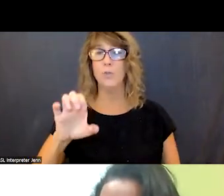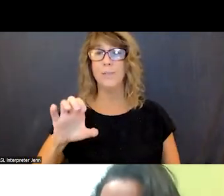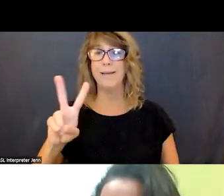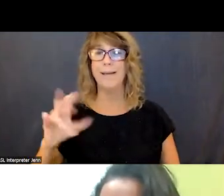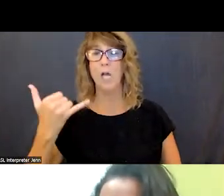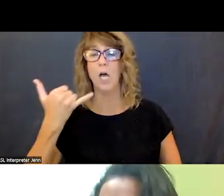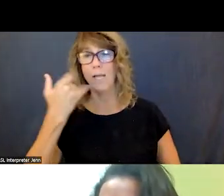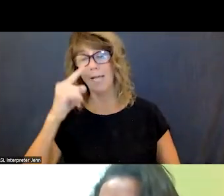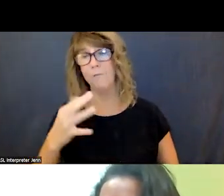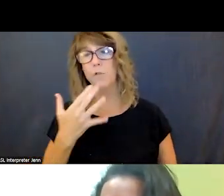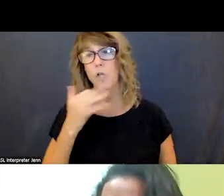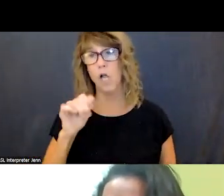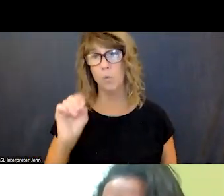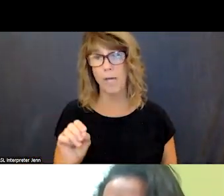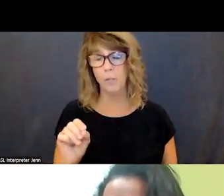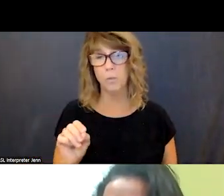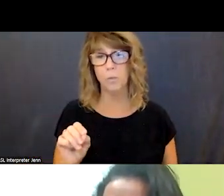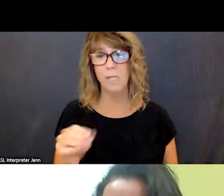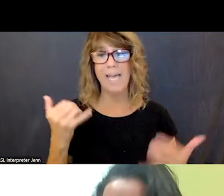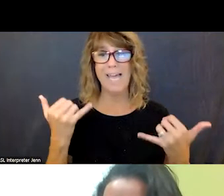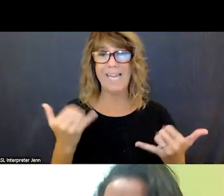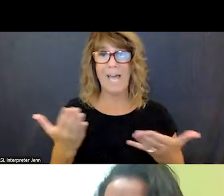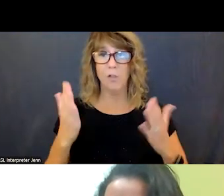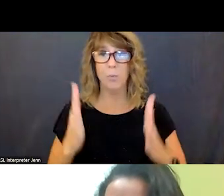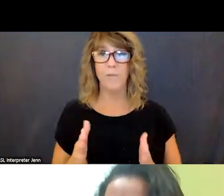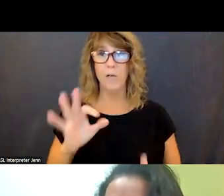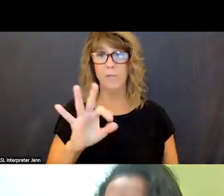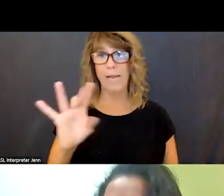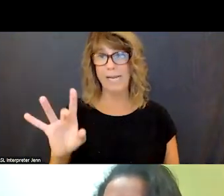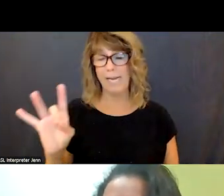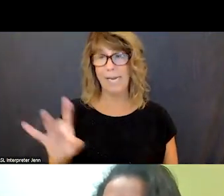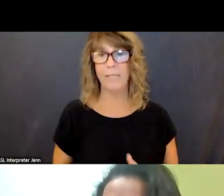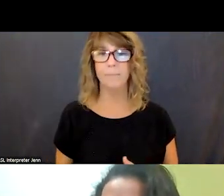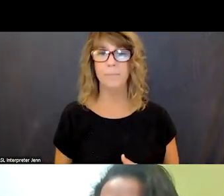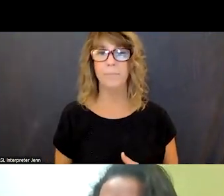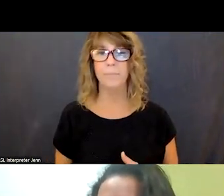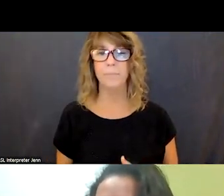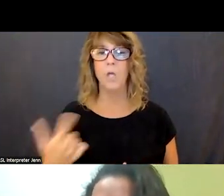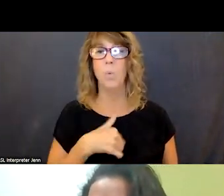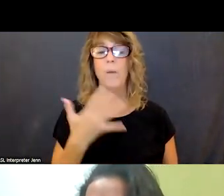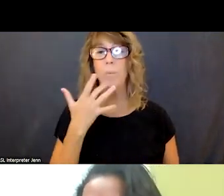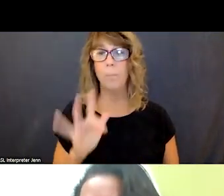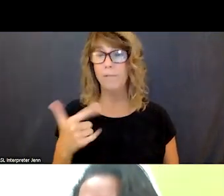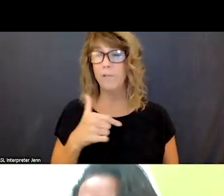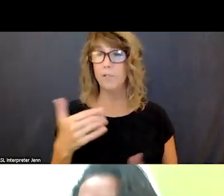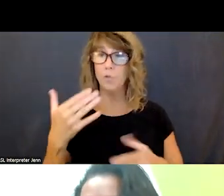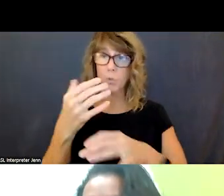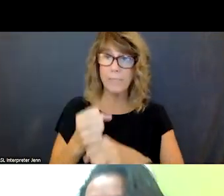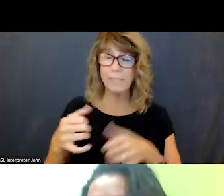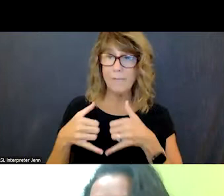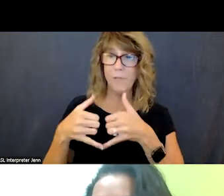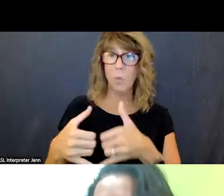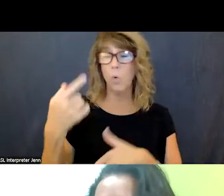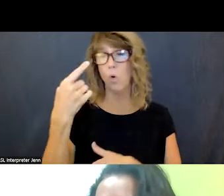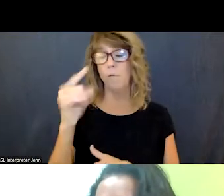for Colorado, and now the provider of 988. We were privileged to receive the award